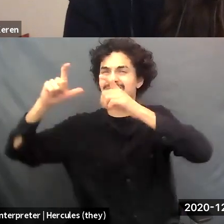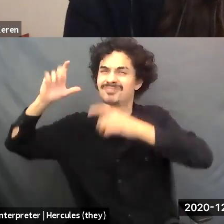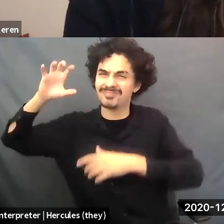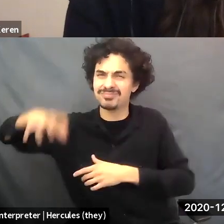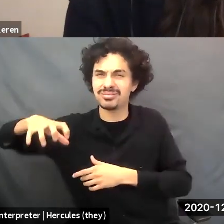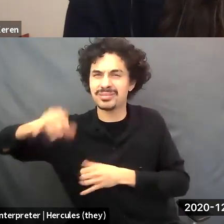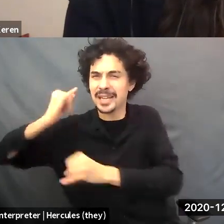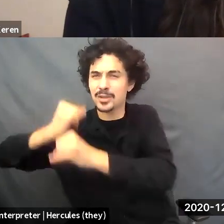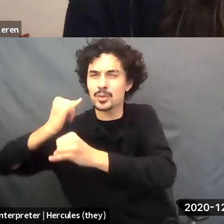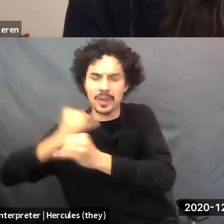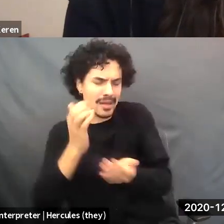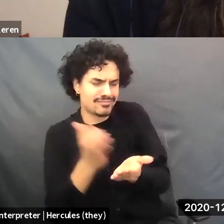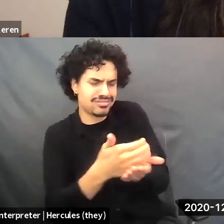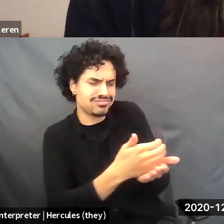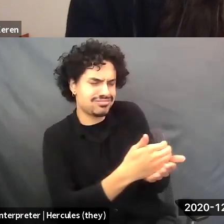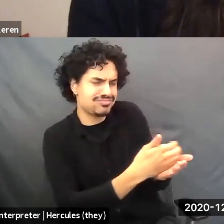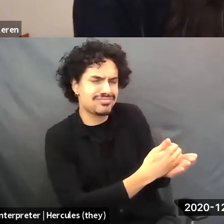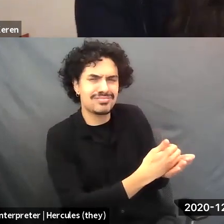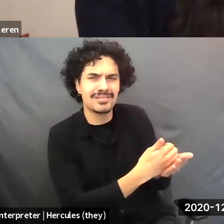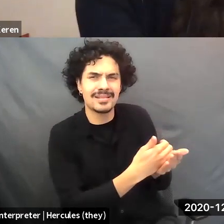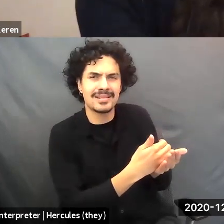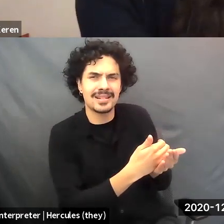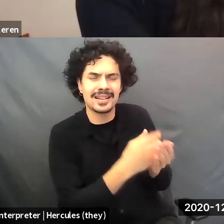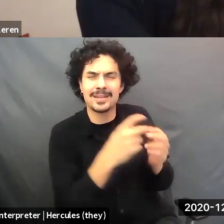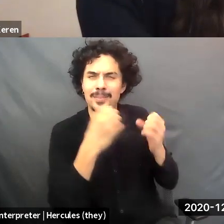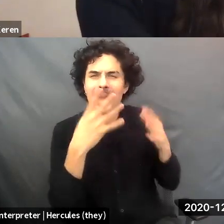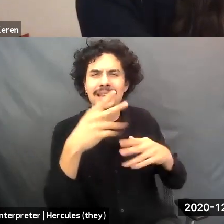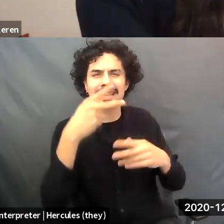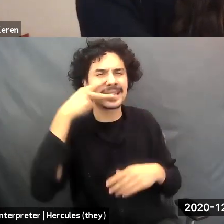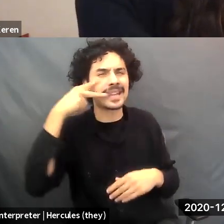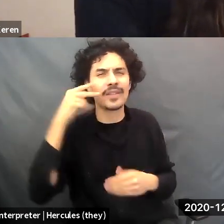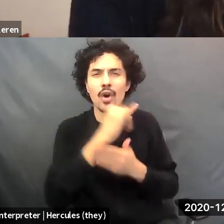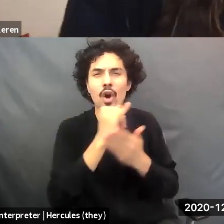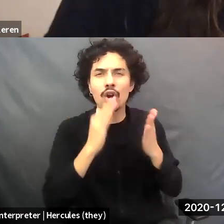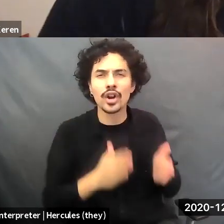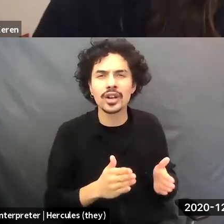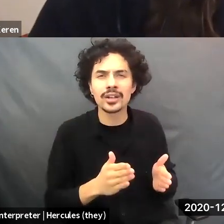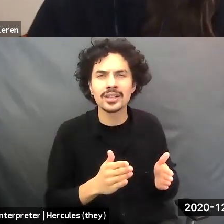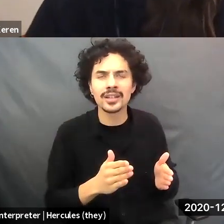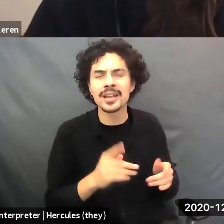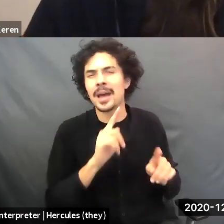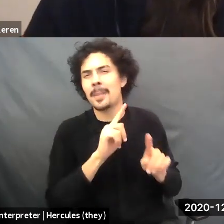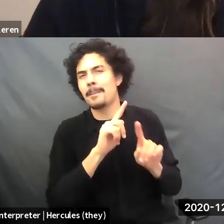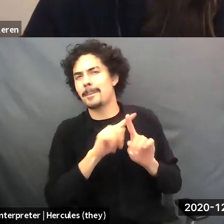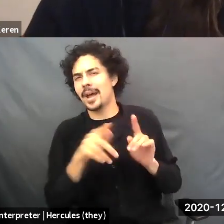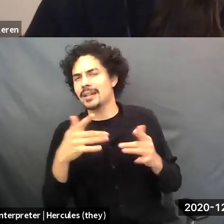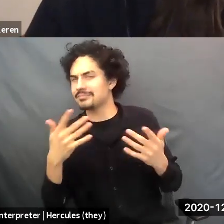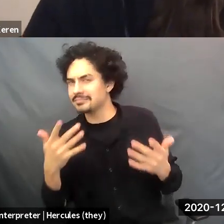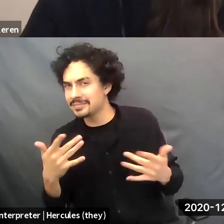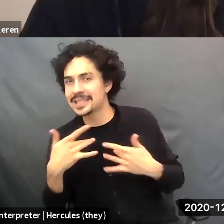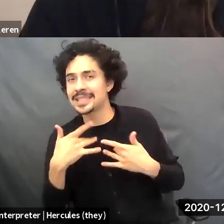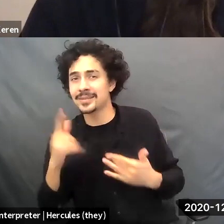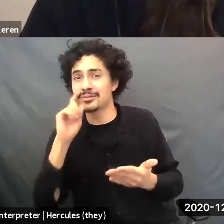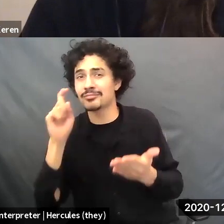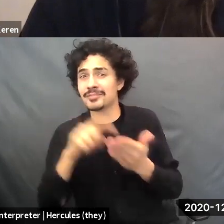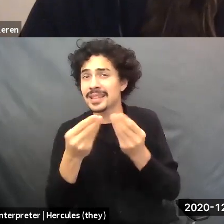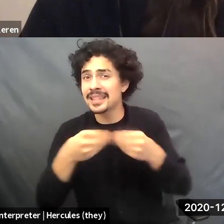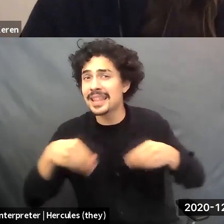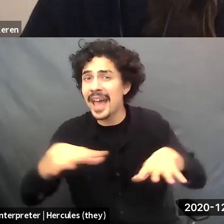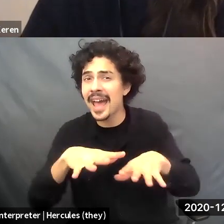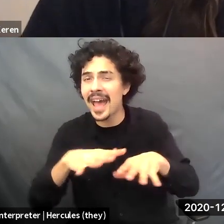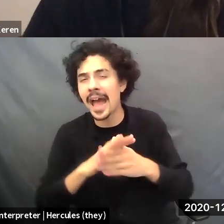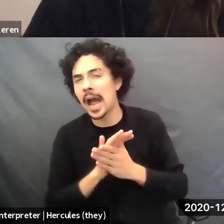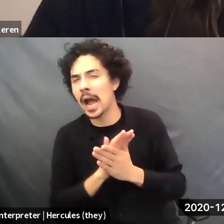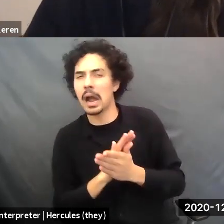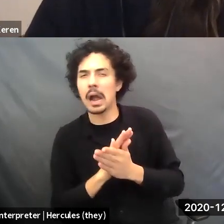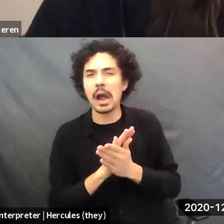land acknowledgement, but to not reconsider their ownership over the objects that they have on view and how that adds to their